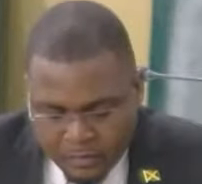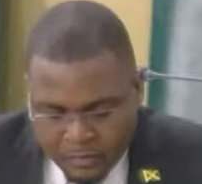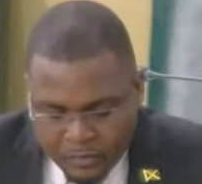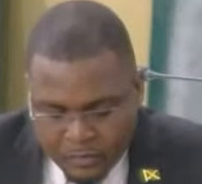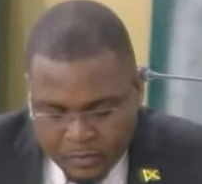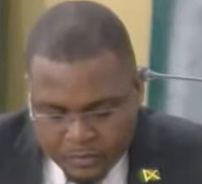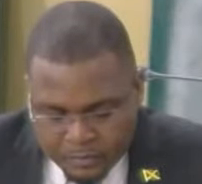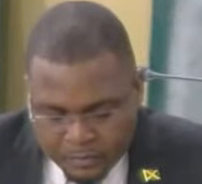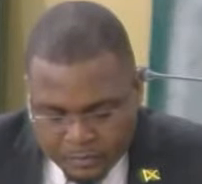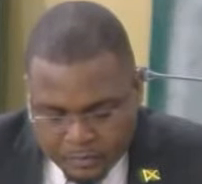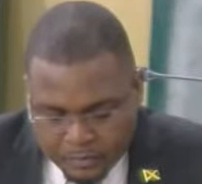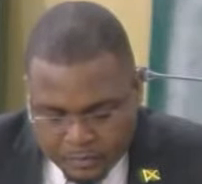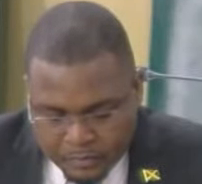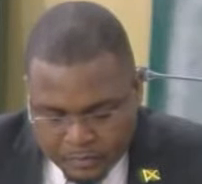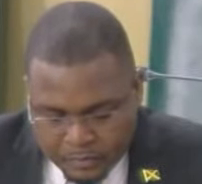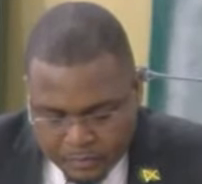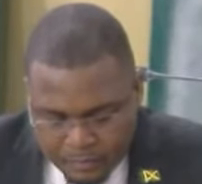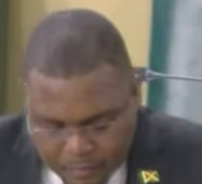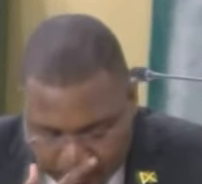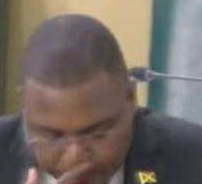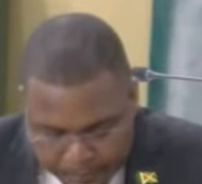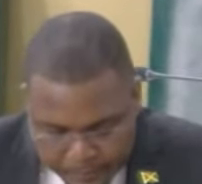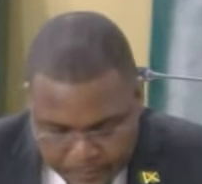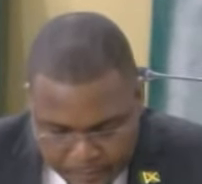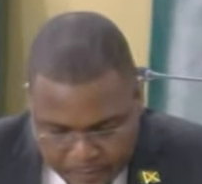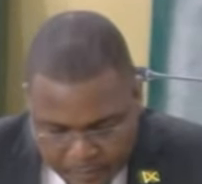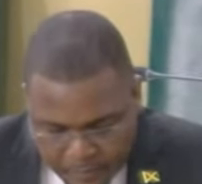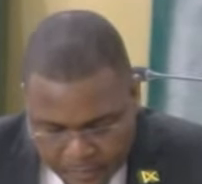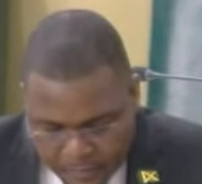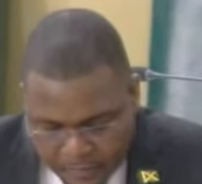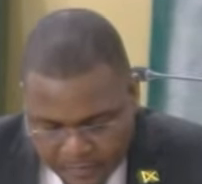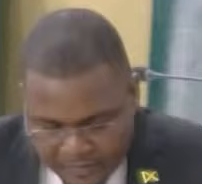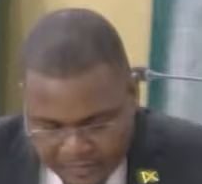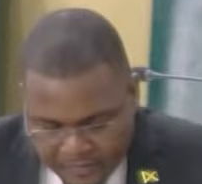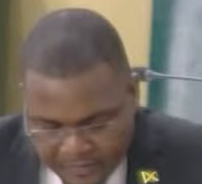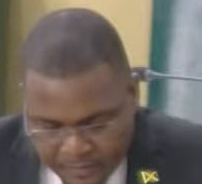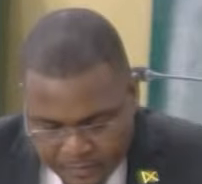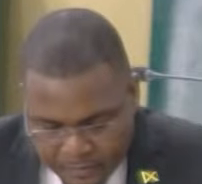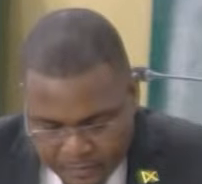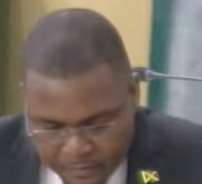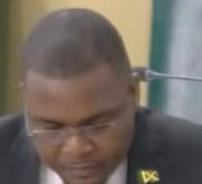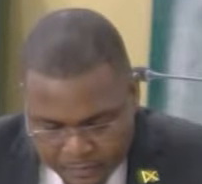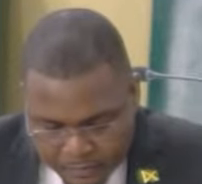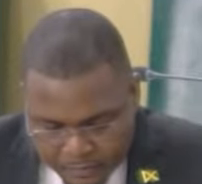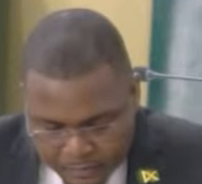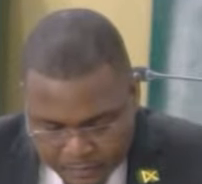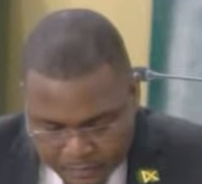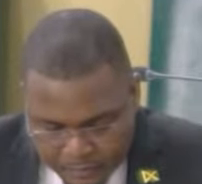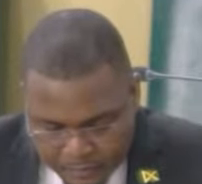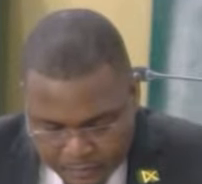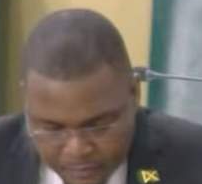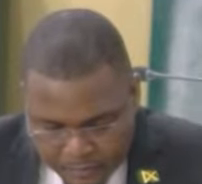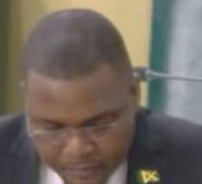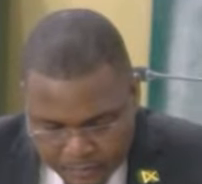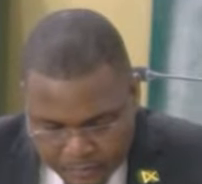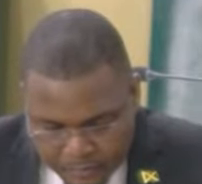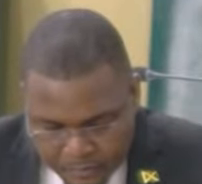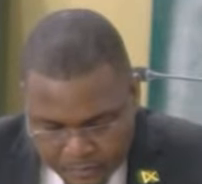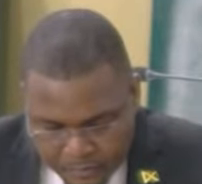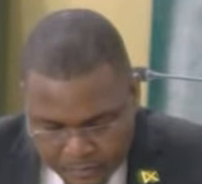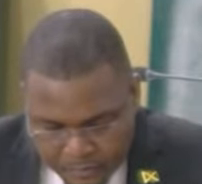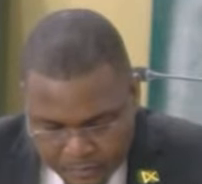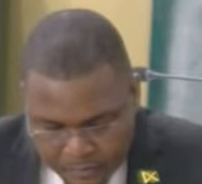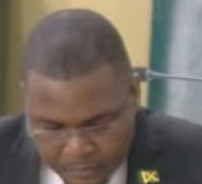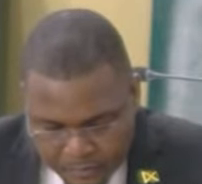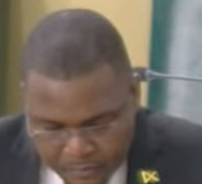debate, we just want to use the opportunity to wish members a very peaceful